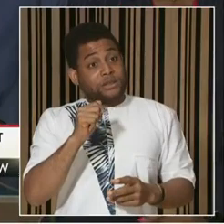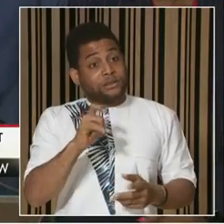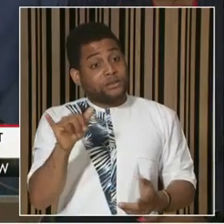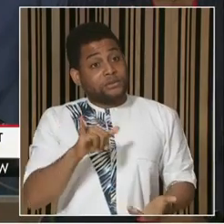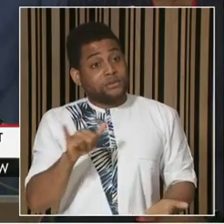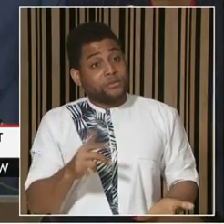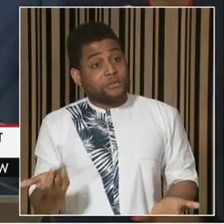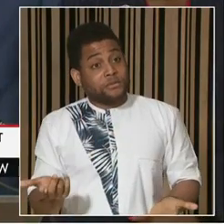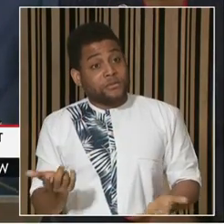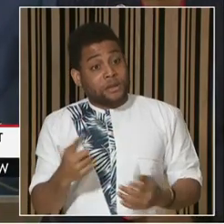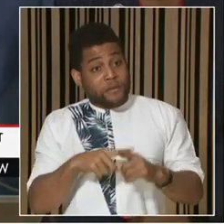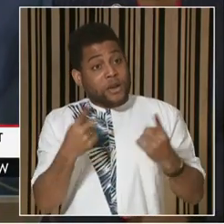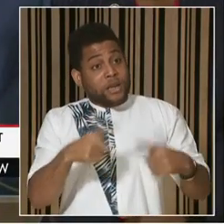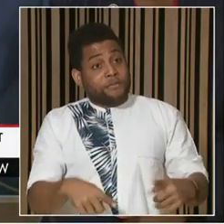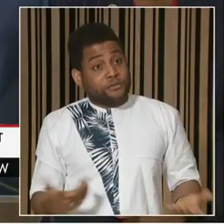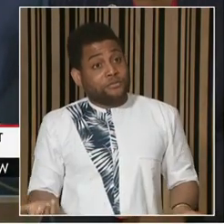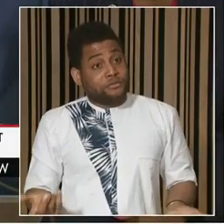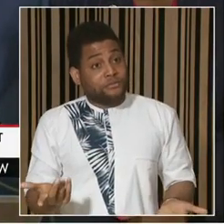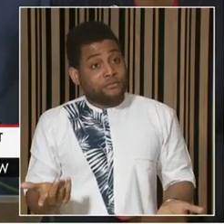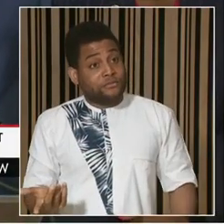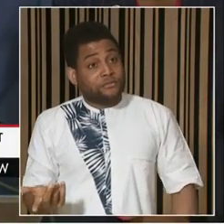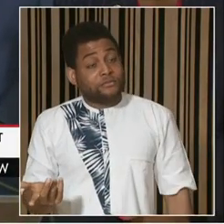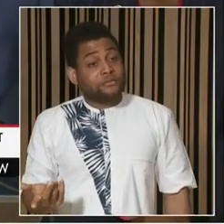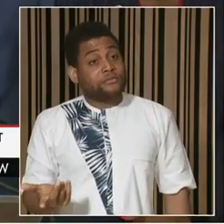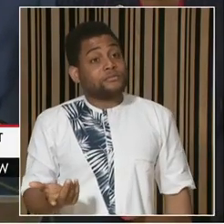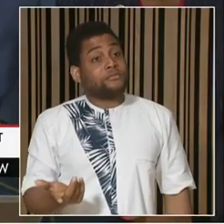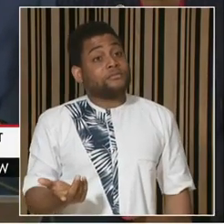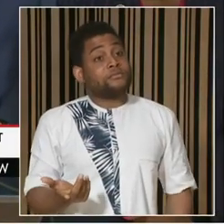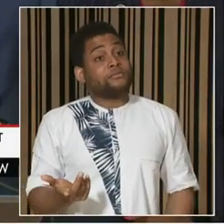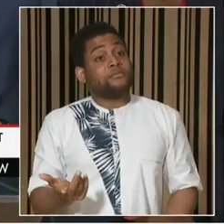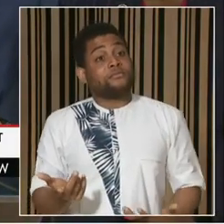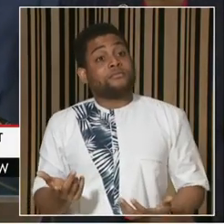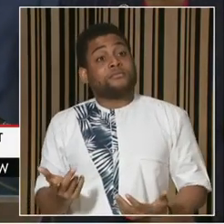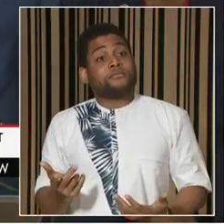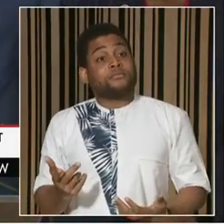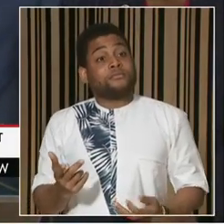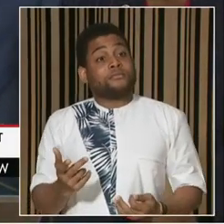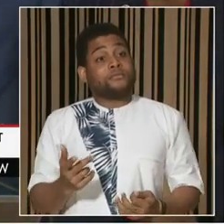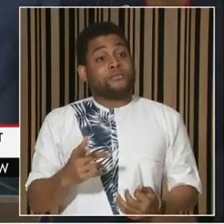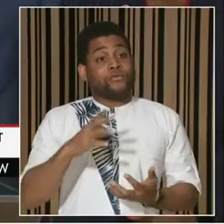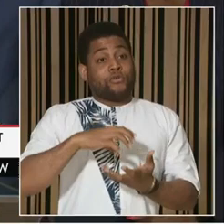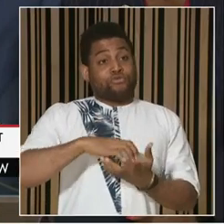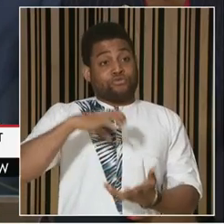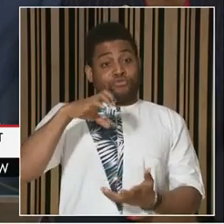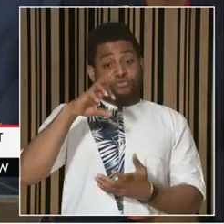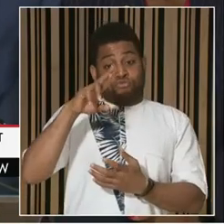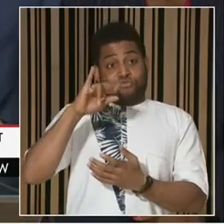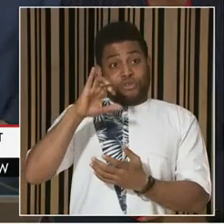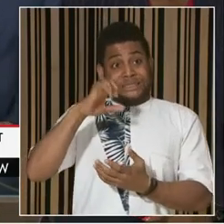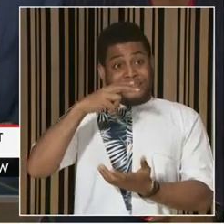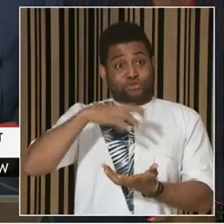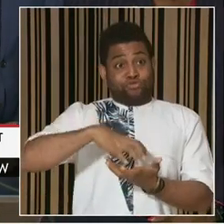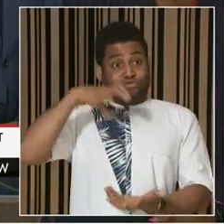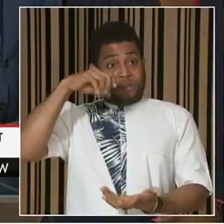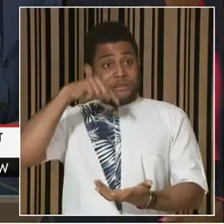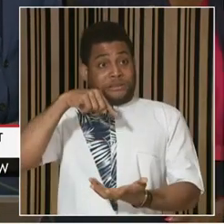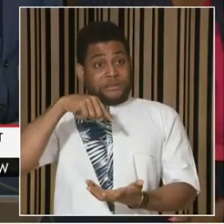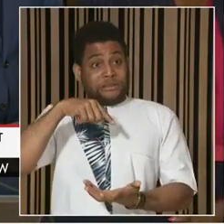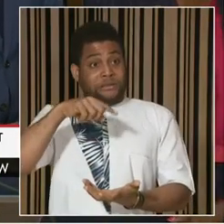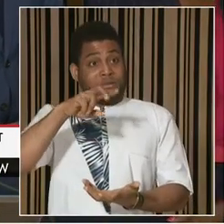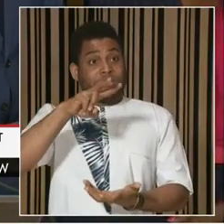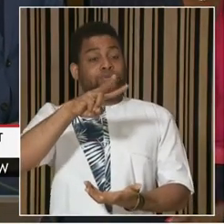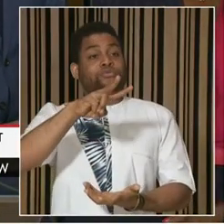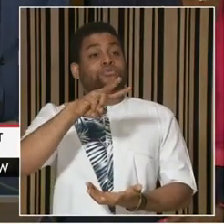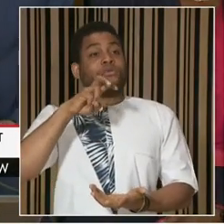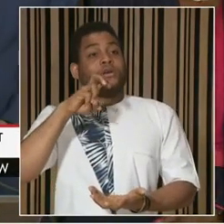happened. And the definition of rich or the wealthy was what, 250? Did that?